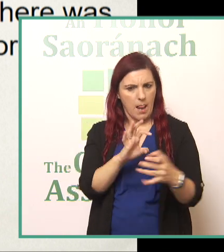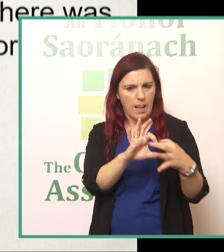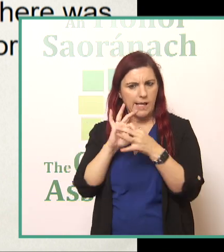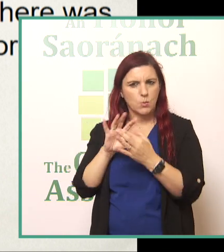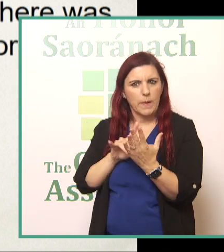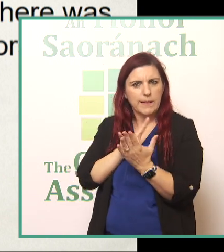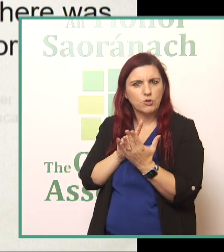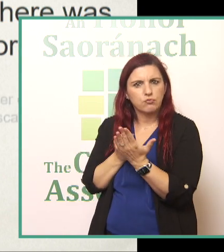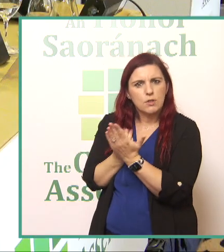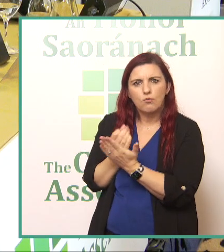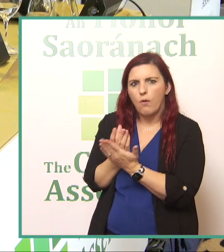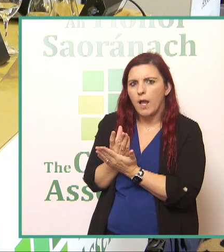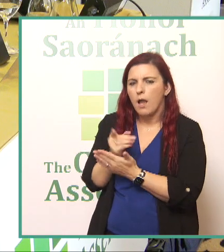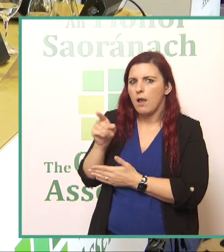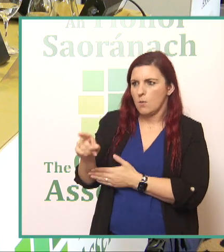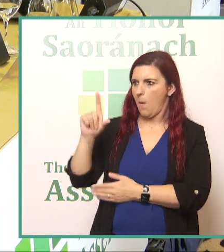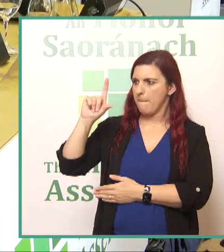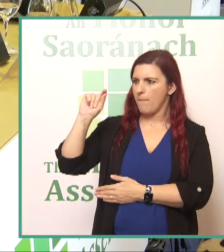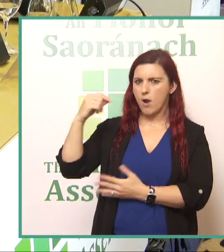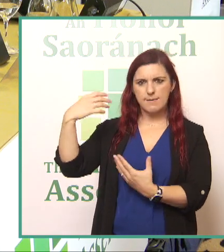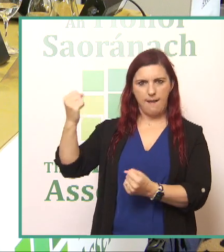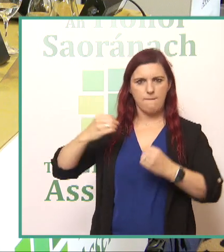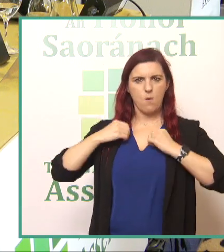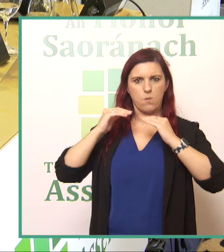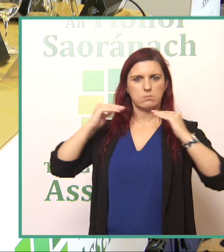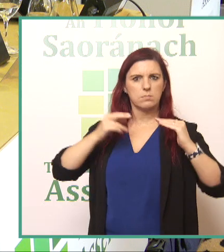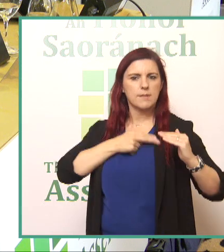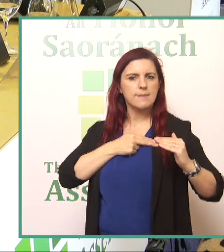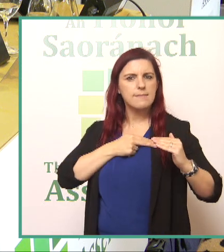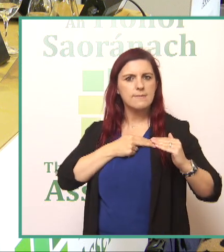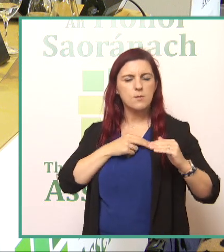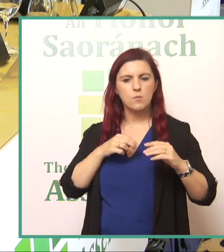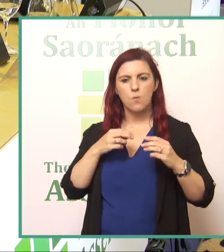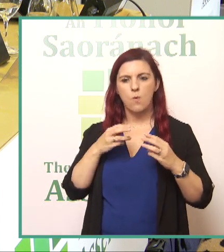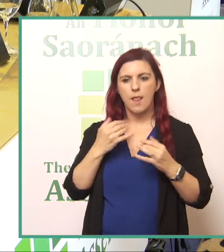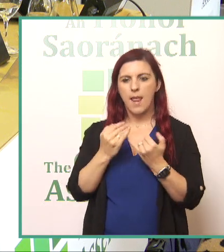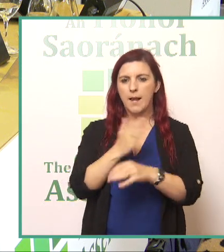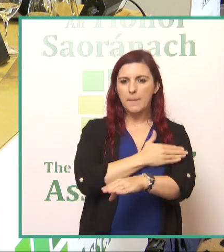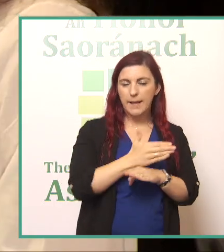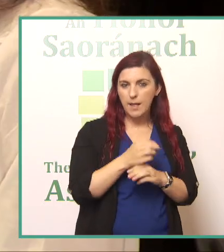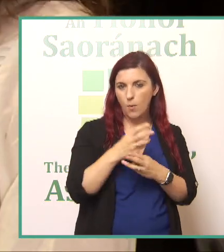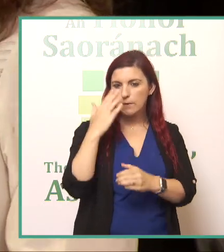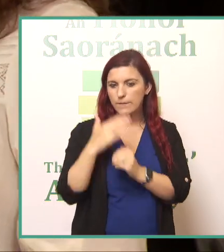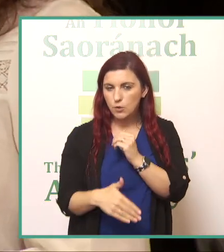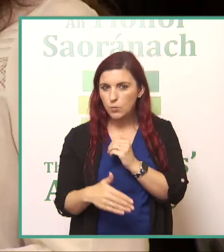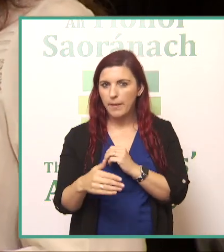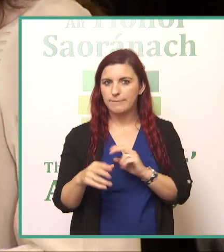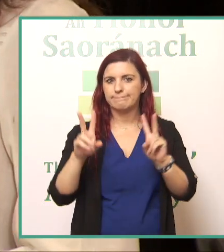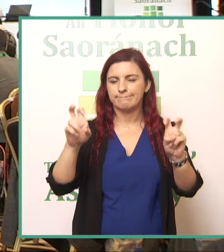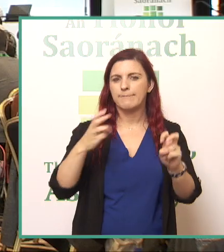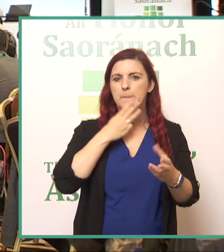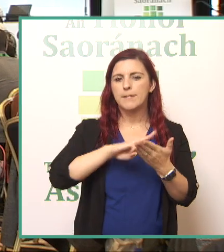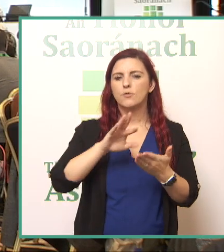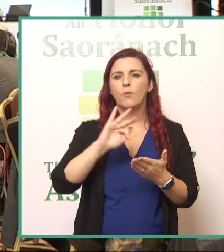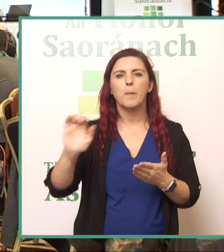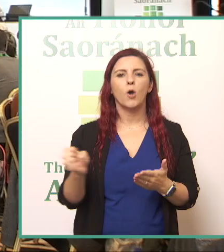And birds have a very particular status. And as I began, I want to finish with a voice from early Ireland. This is